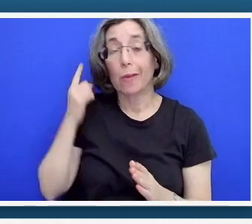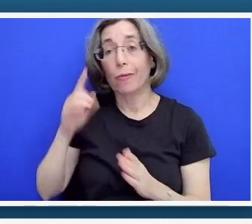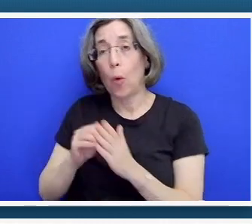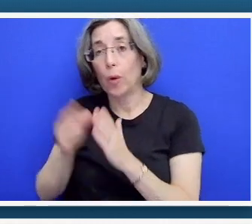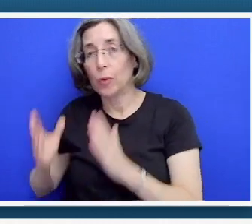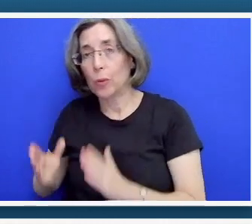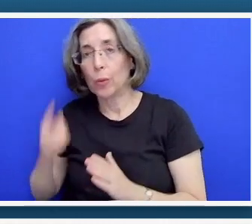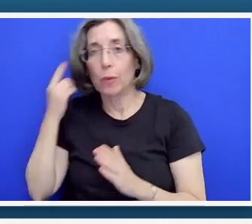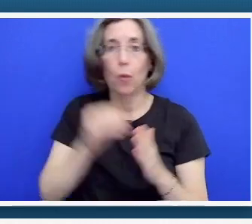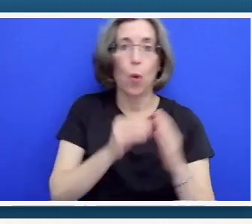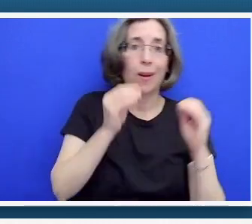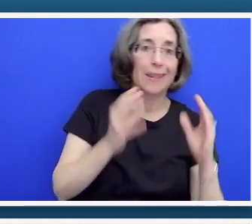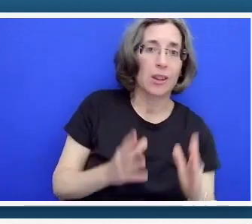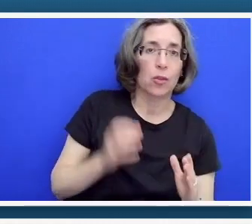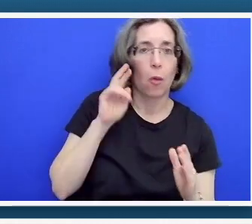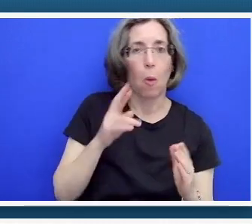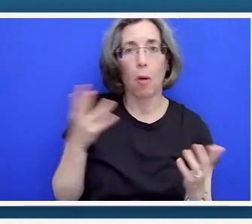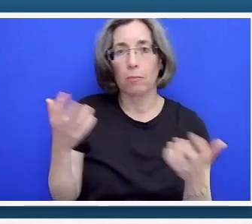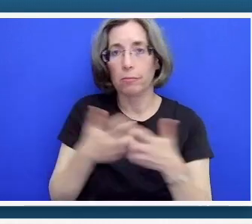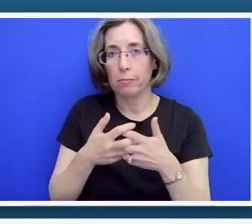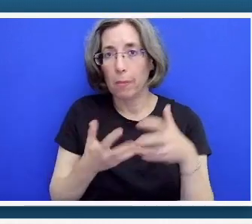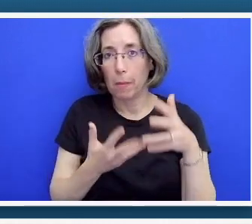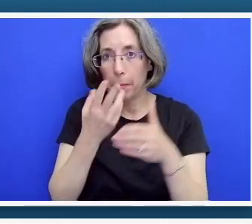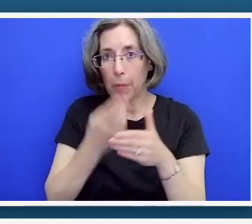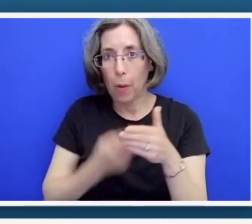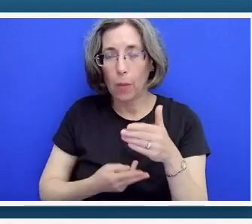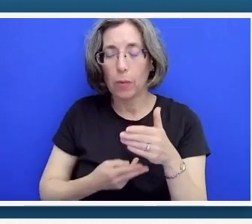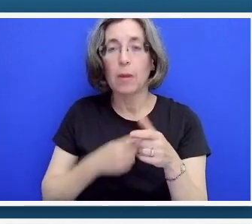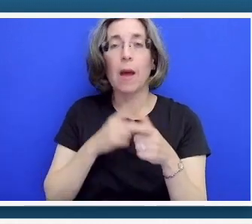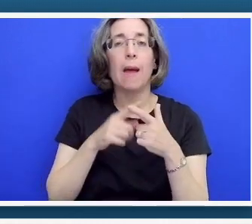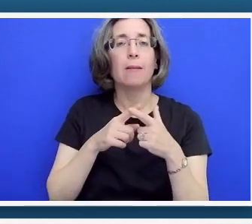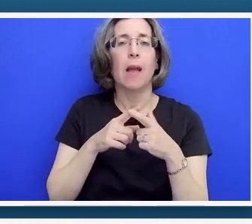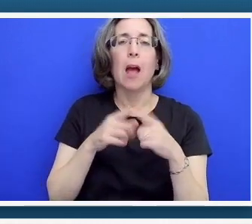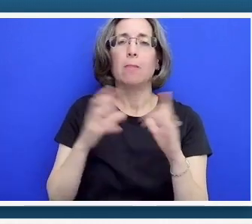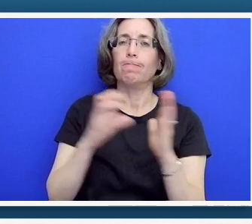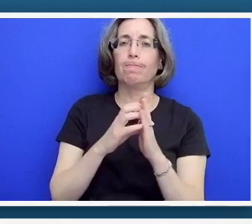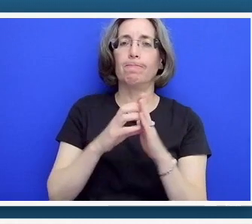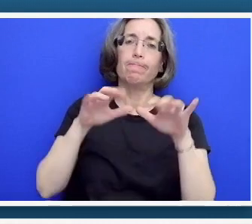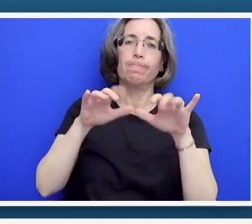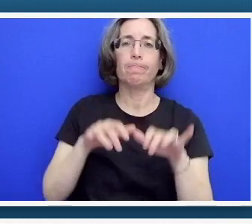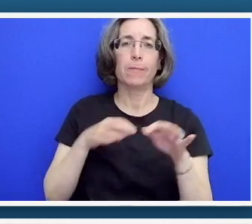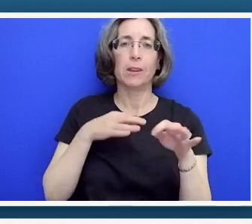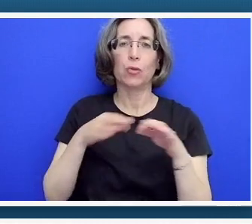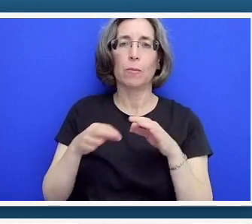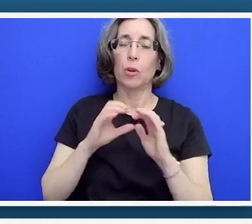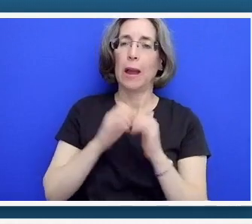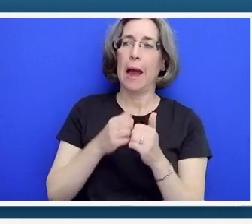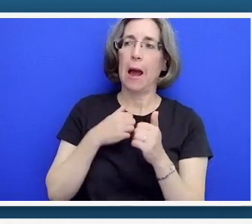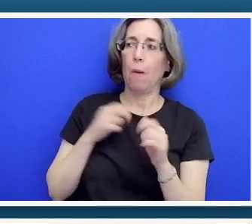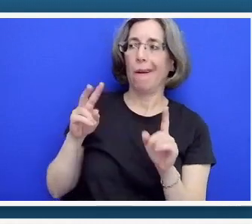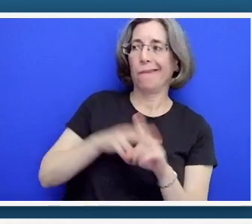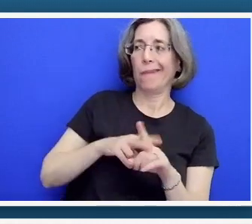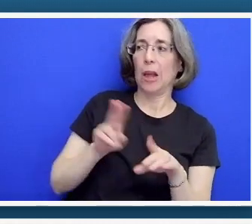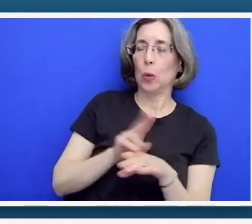both. And then you can put in a big description of how you used it in your classroom to give other educators a sense of what you were doing at